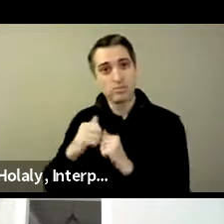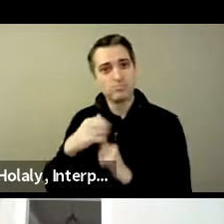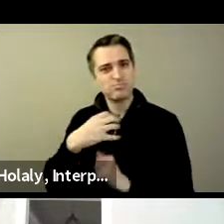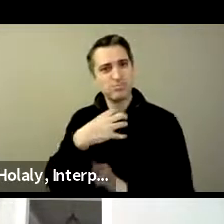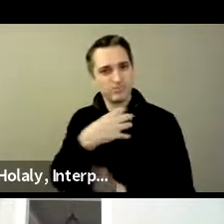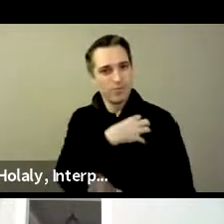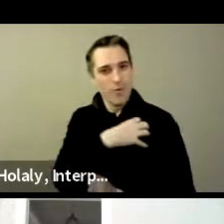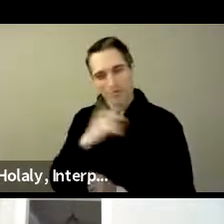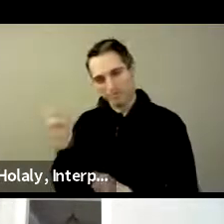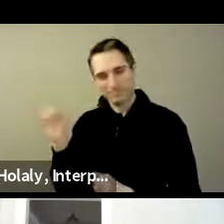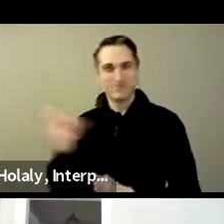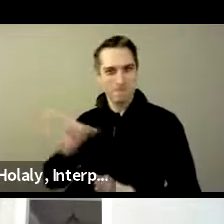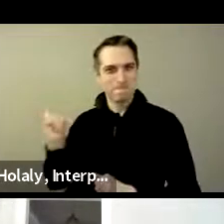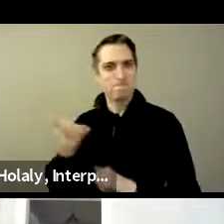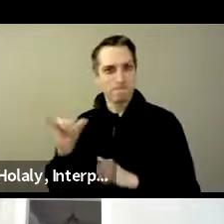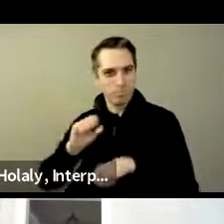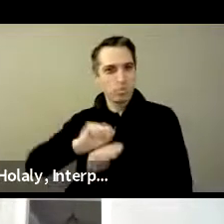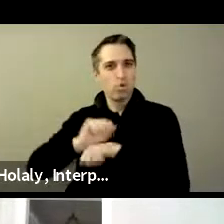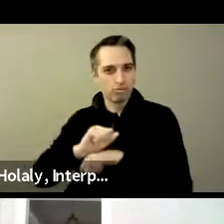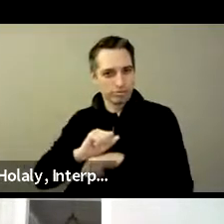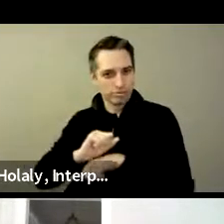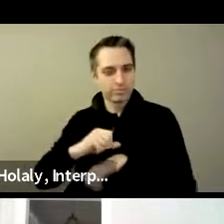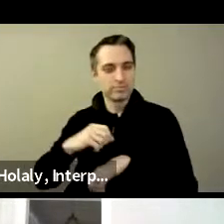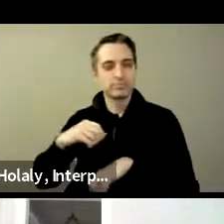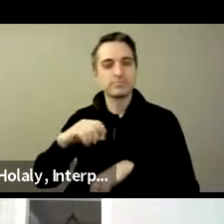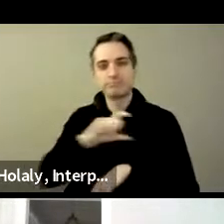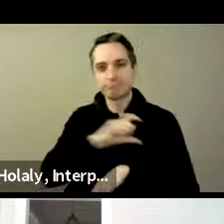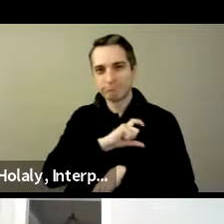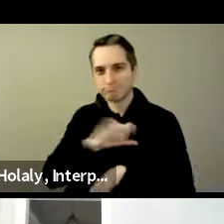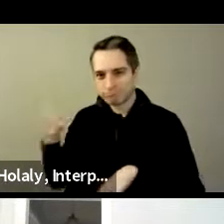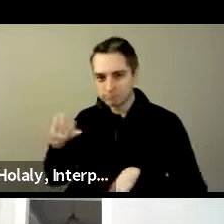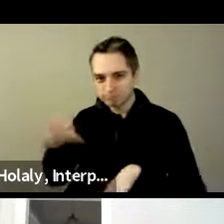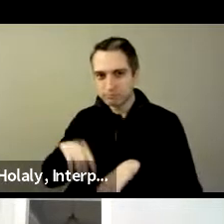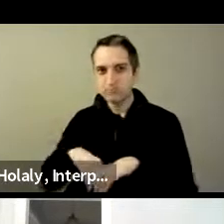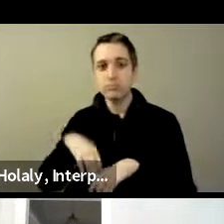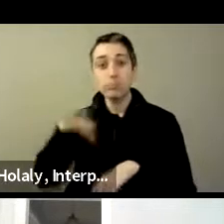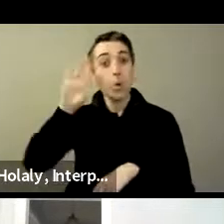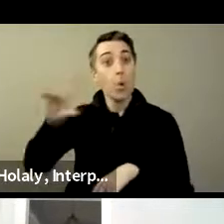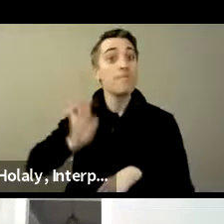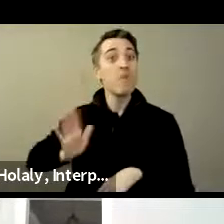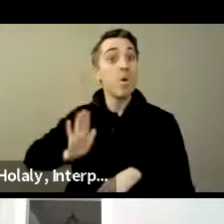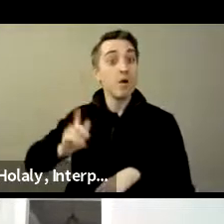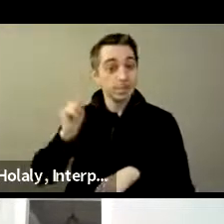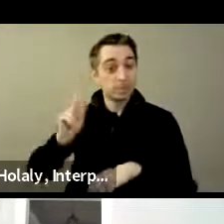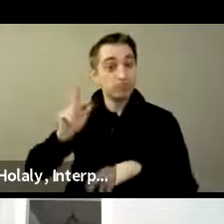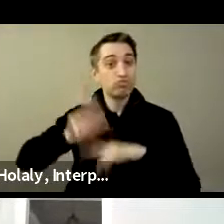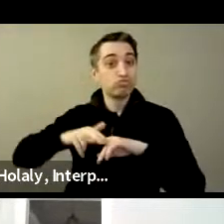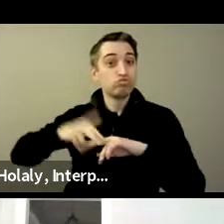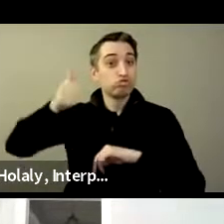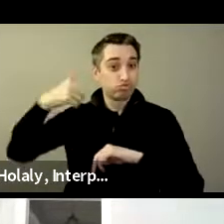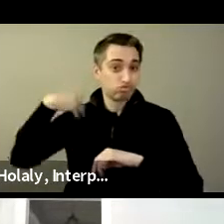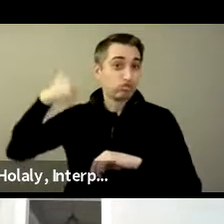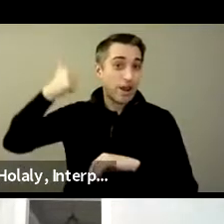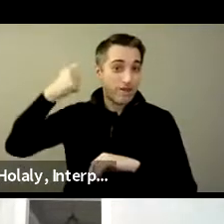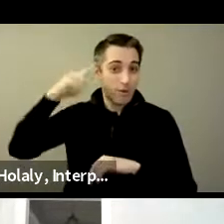he served on the Civil Rights Commission many years ago as its chair, I remember that I was